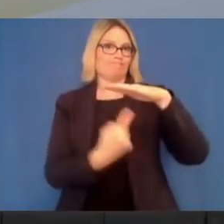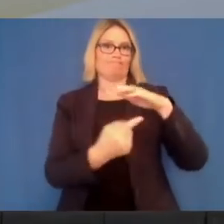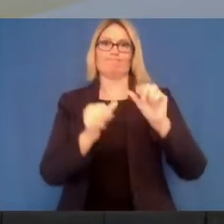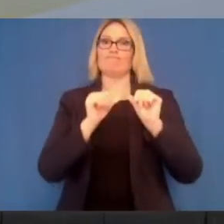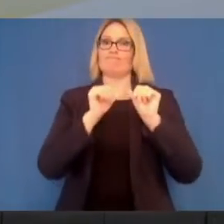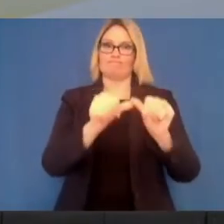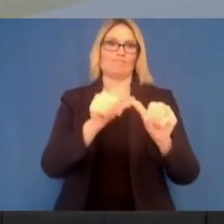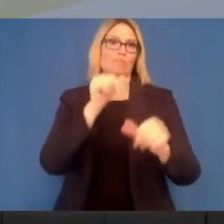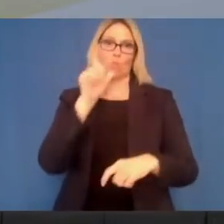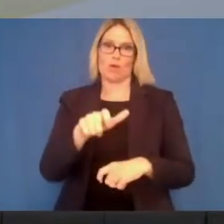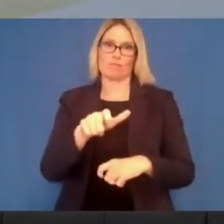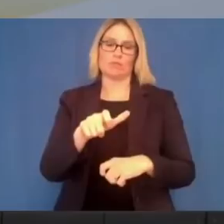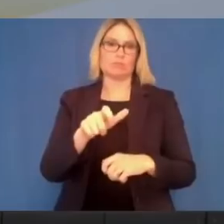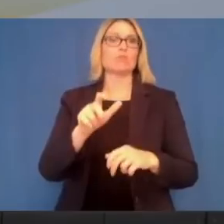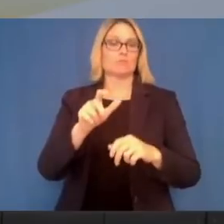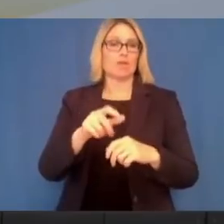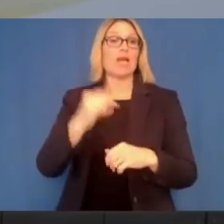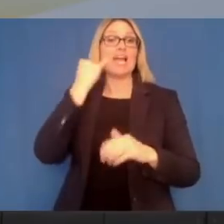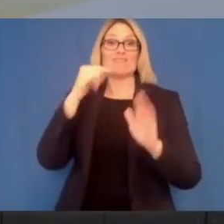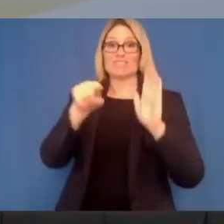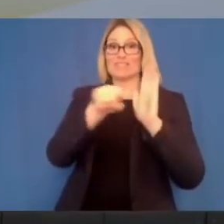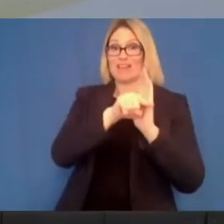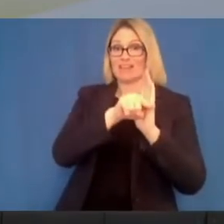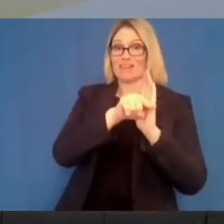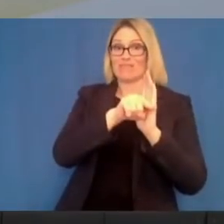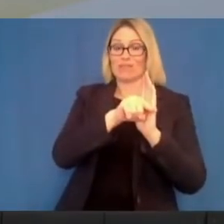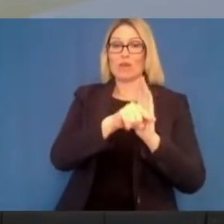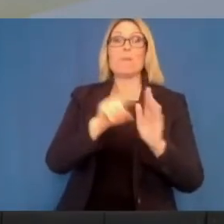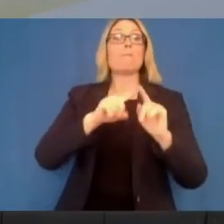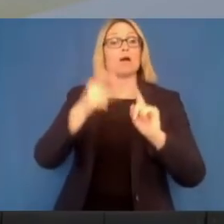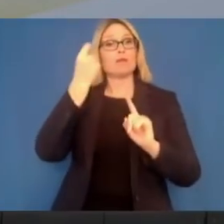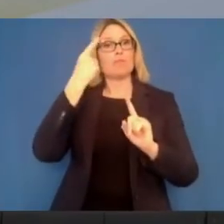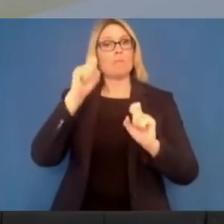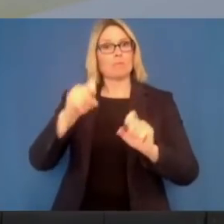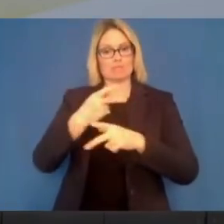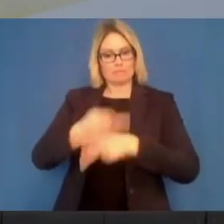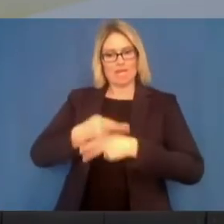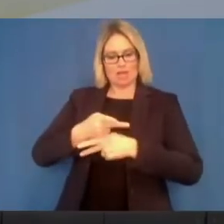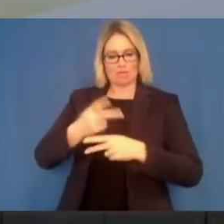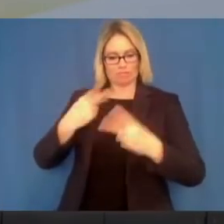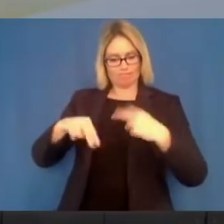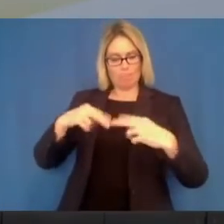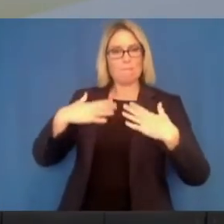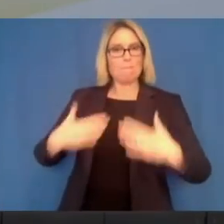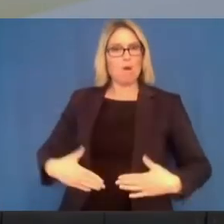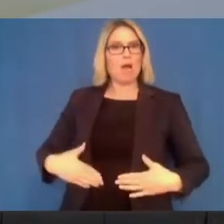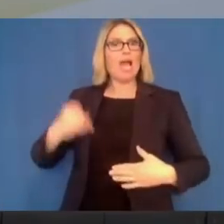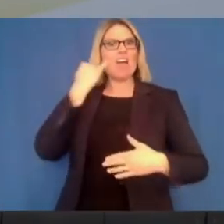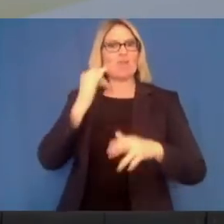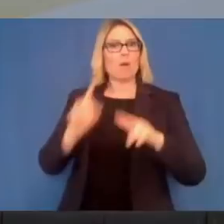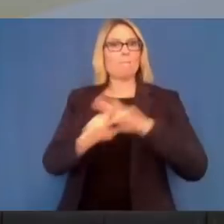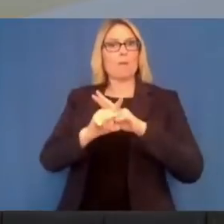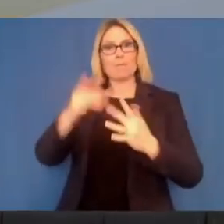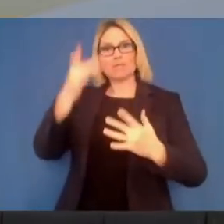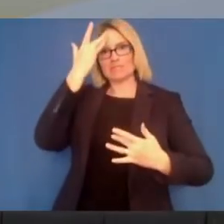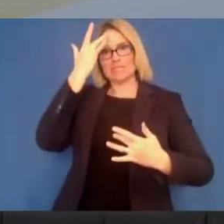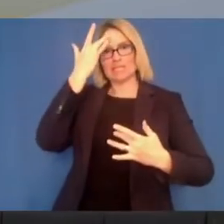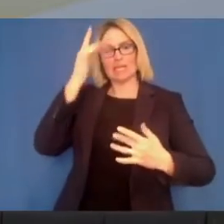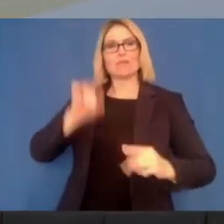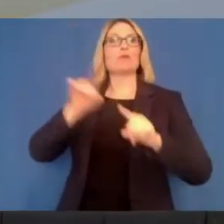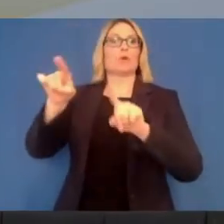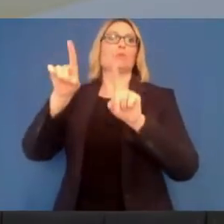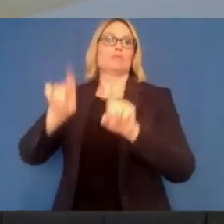self-isolating. However, they need to continue to be vigilant in monitoring themselves closely for symptoms and be tested if they develop